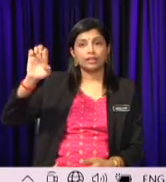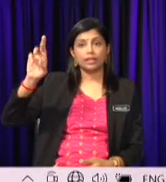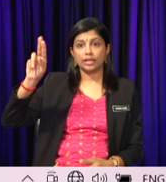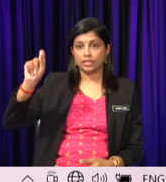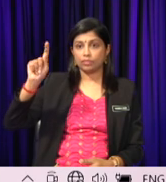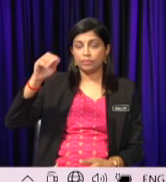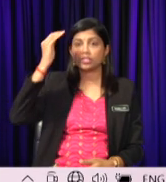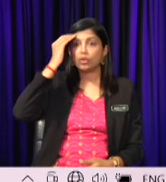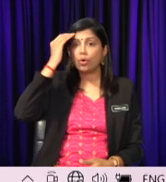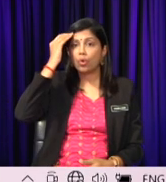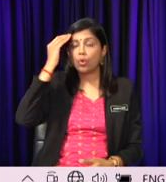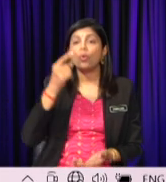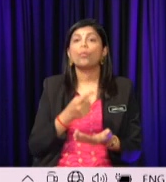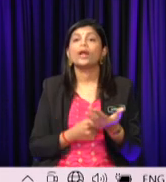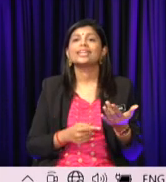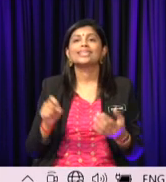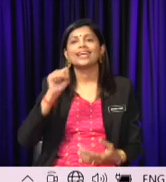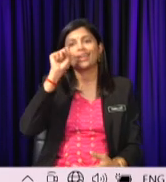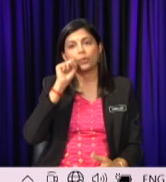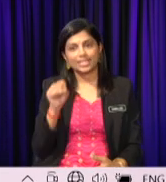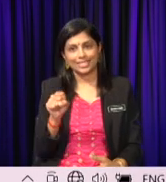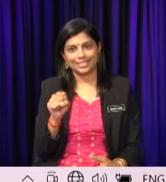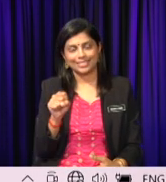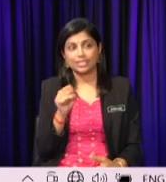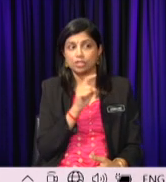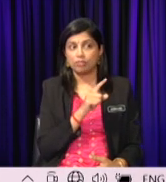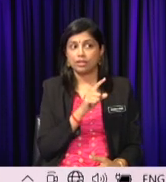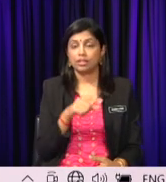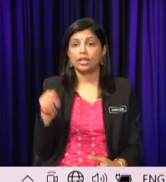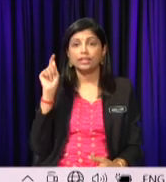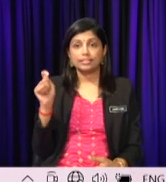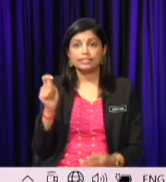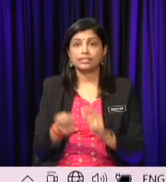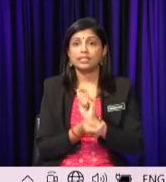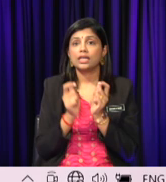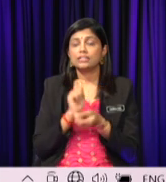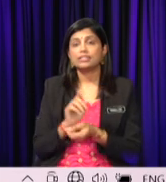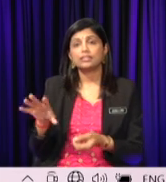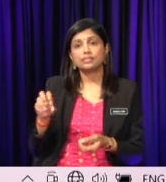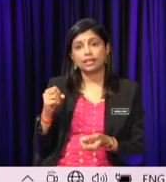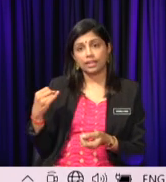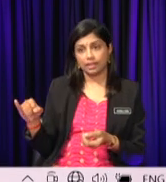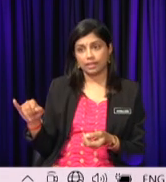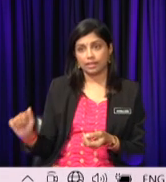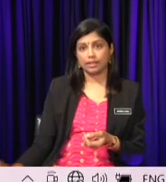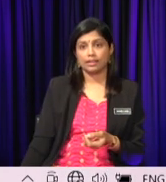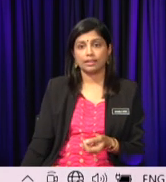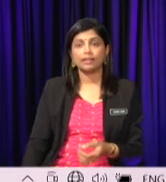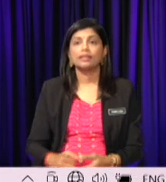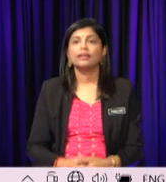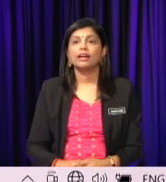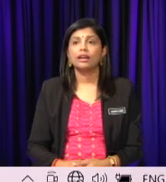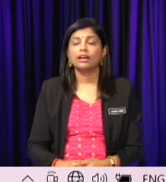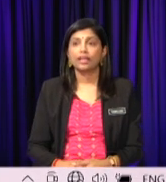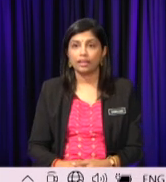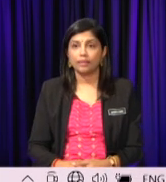And turn-taking. And I think they all did beautifully well in turn-taking, but it can be a lot more smoother